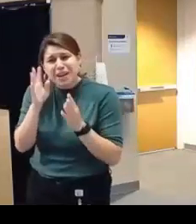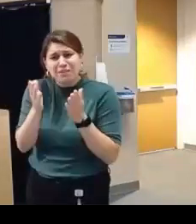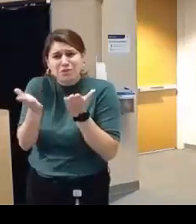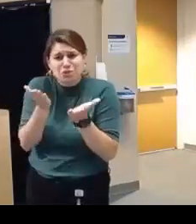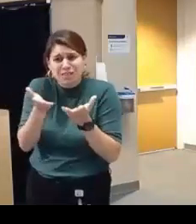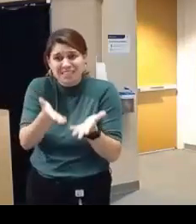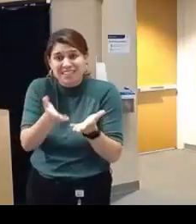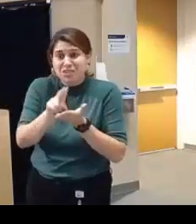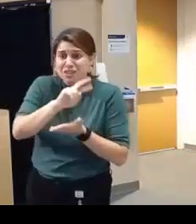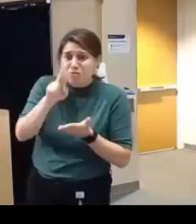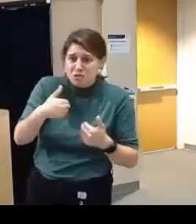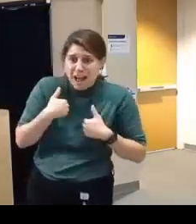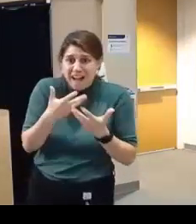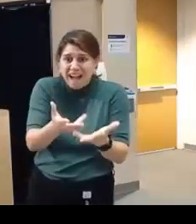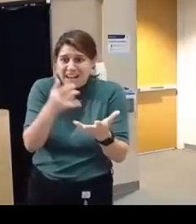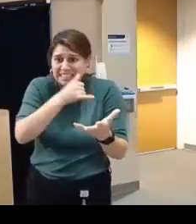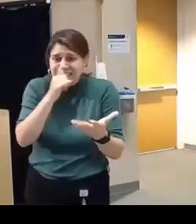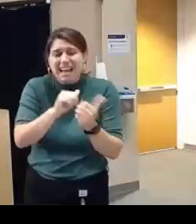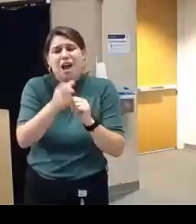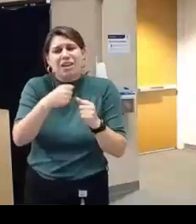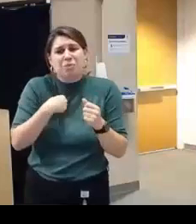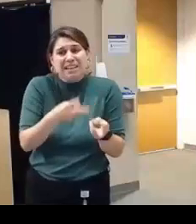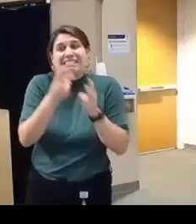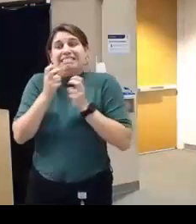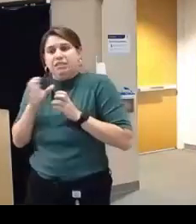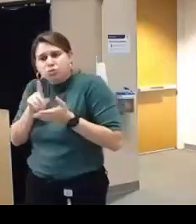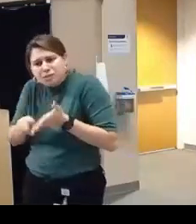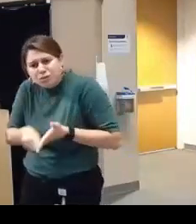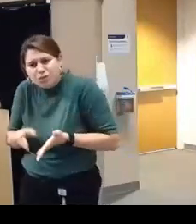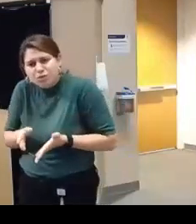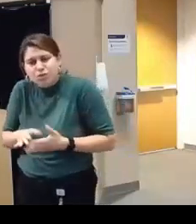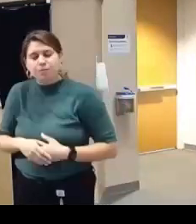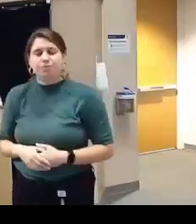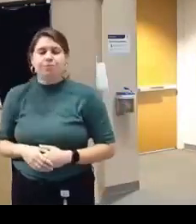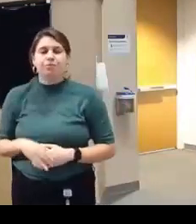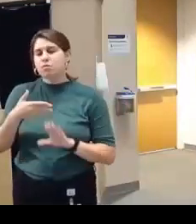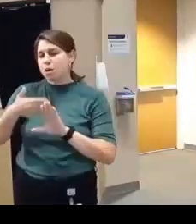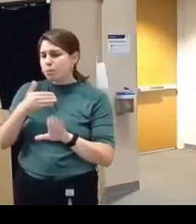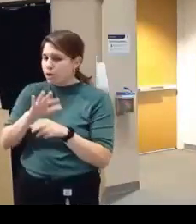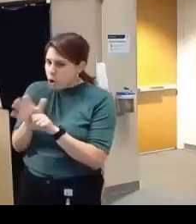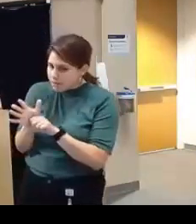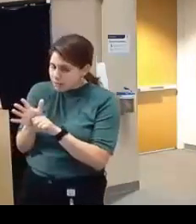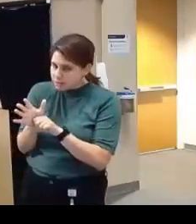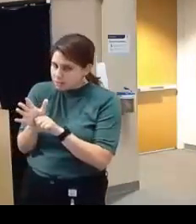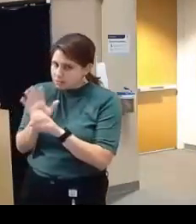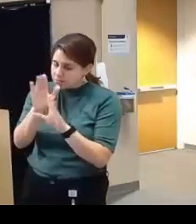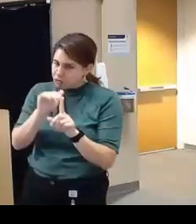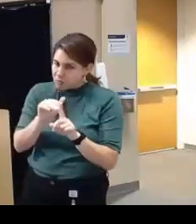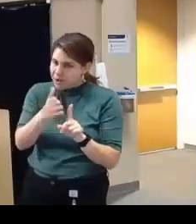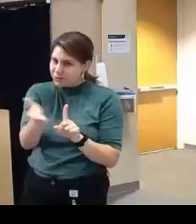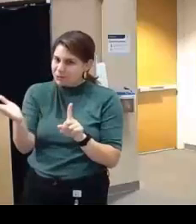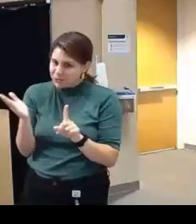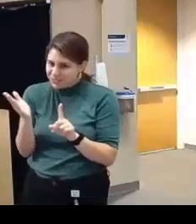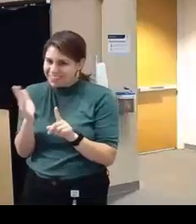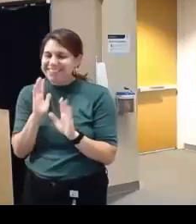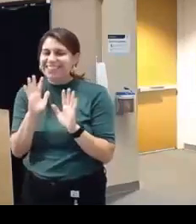that we have at places like University of Rochester to actually do research. This was pre-COVID, I will remind everybody.